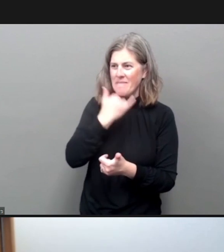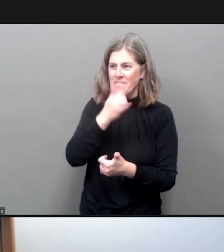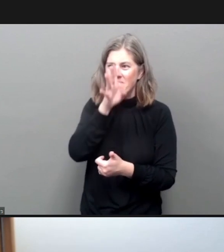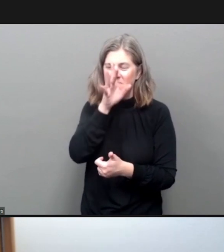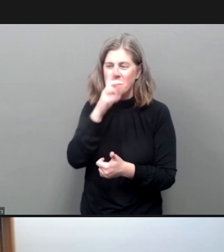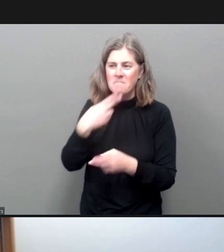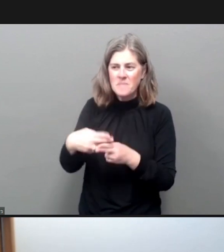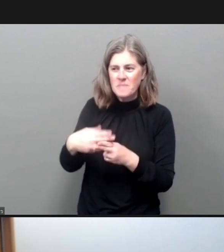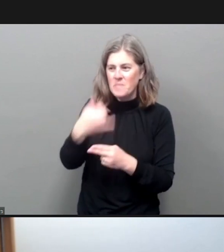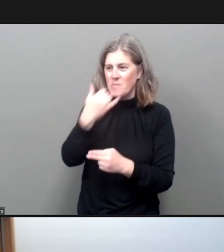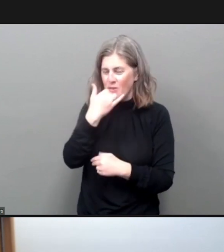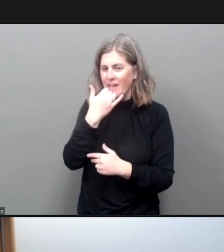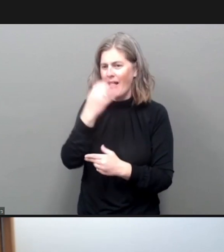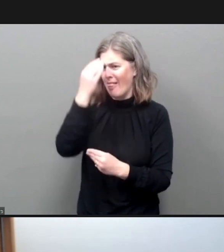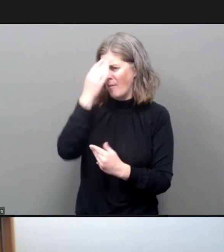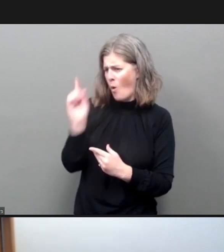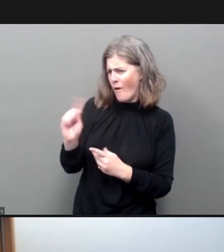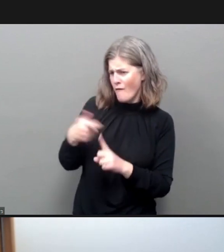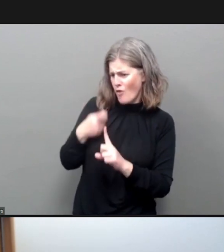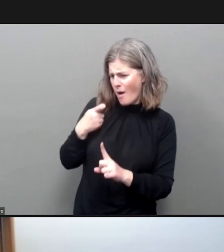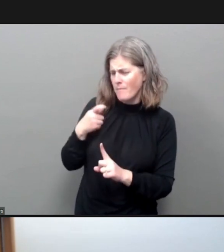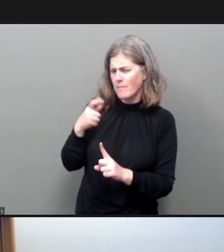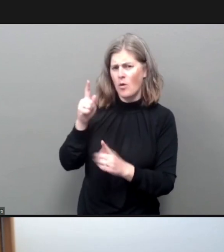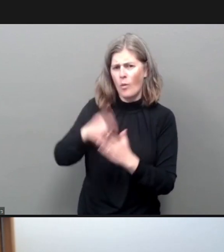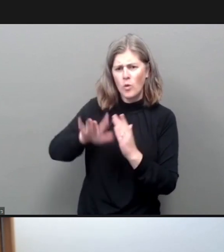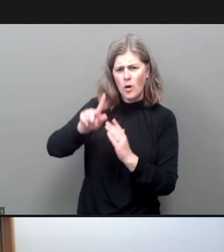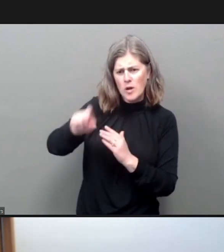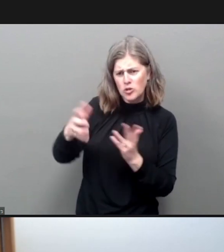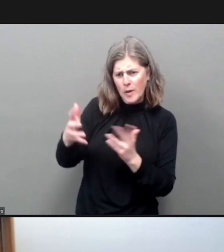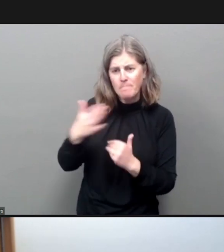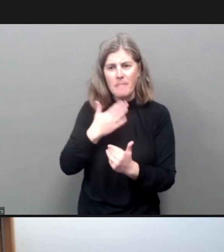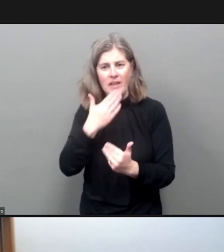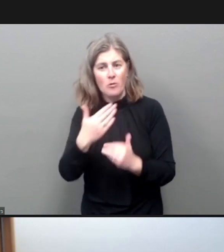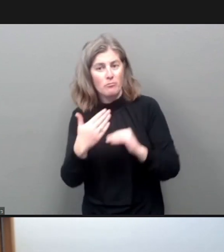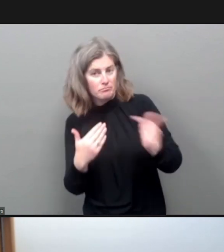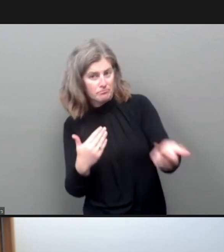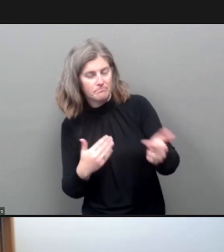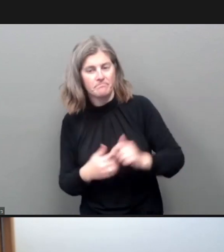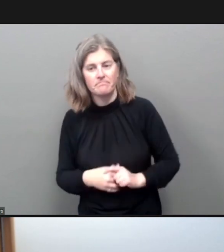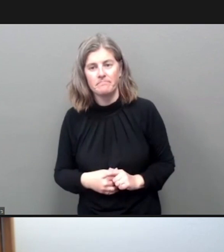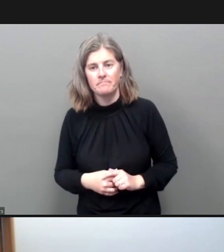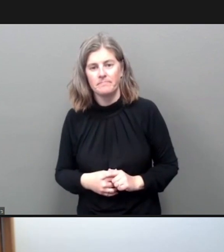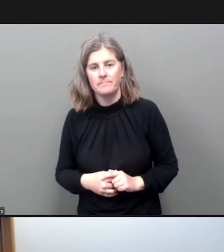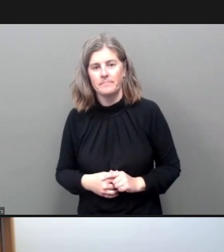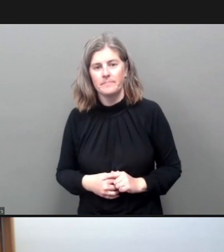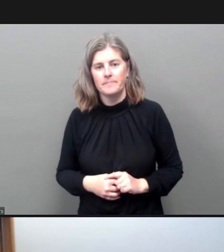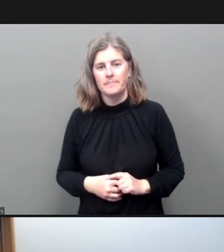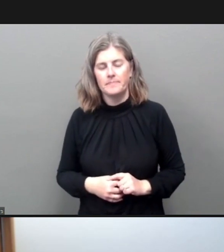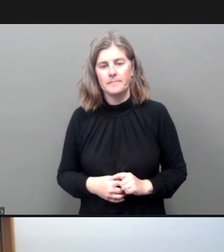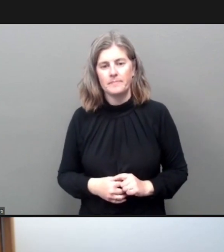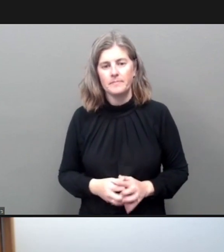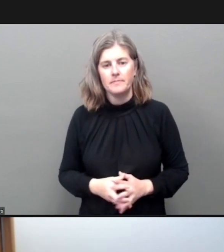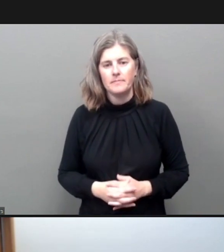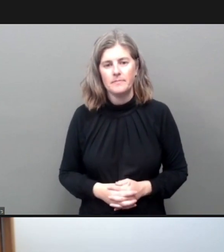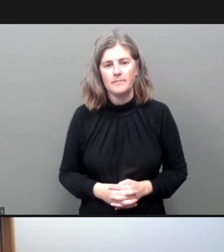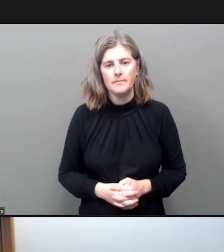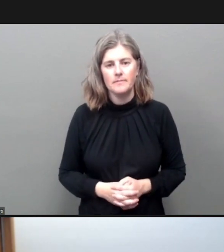let us know where you're from and what your question is. Thanks so much. You are unmuted.